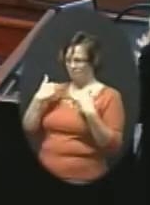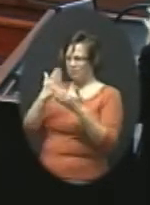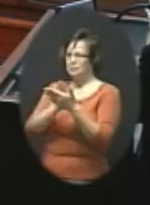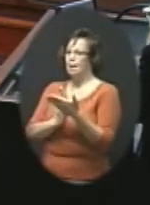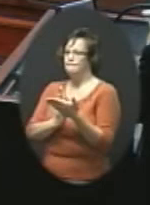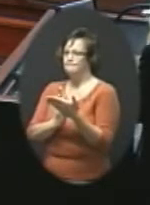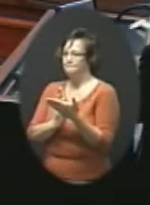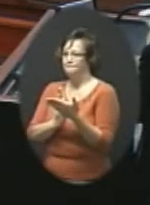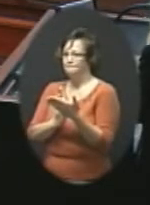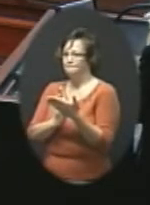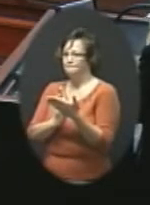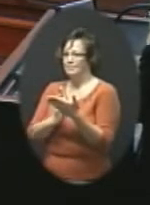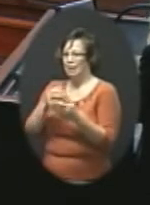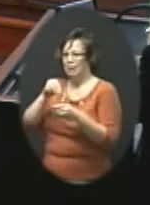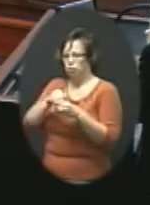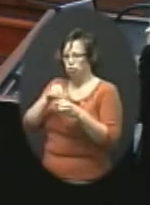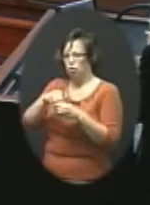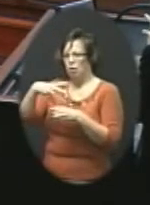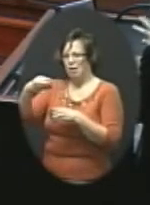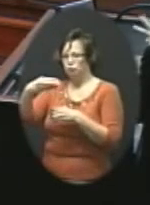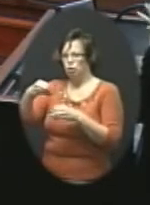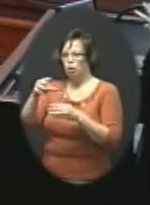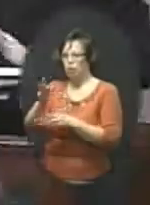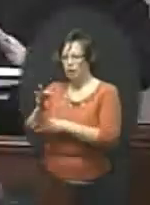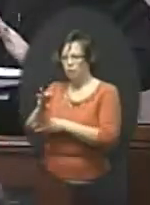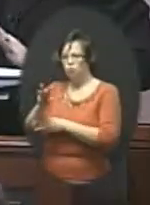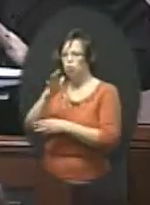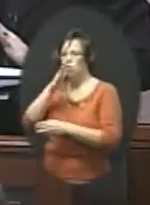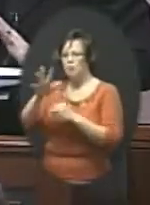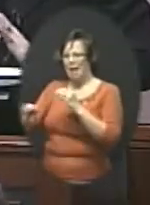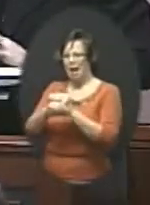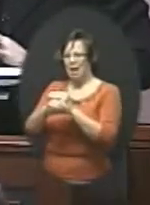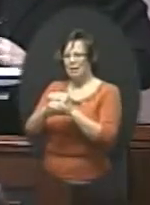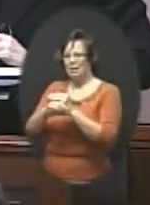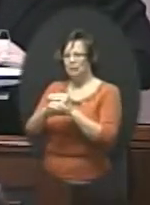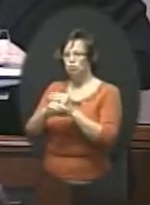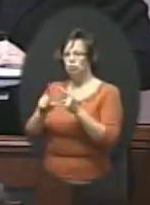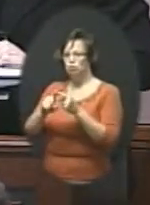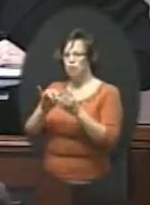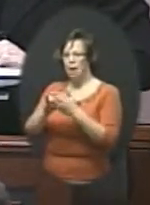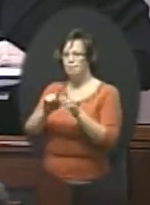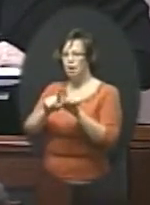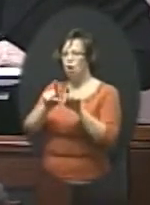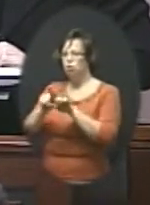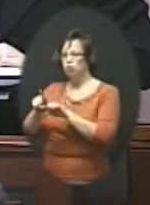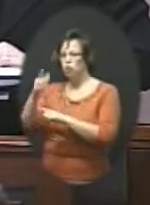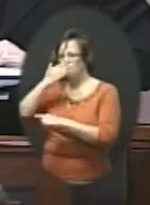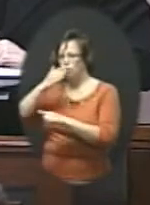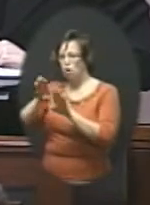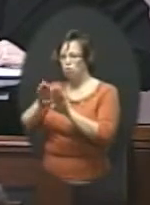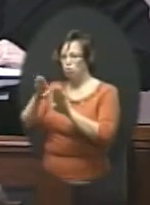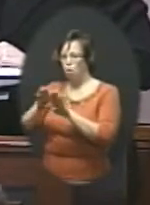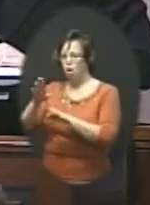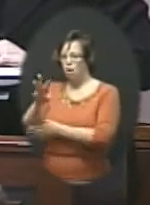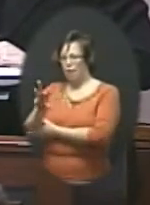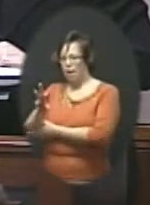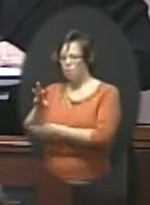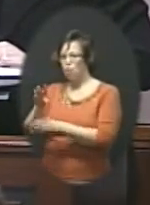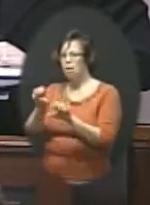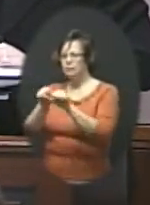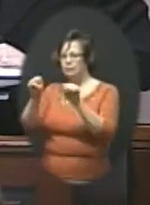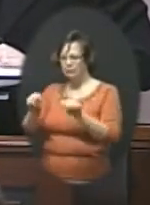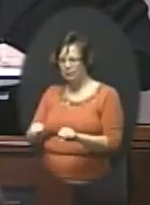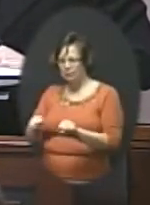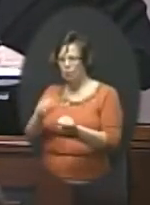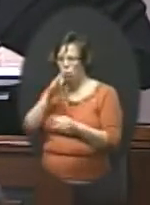some internal and external cameras, and we'll be adding and supplementing to those, but also that front door camera system